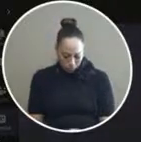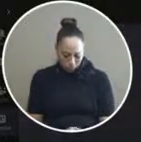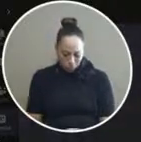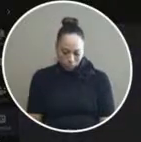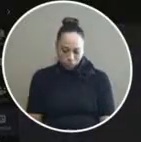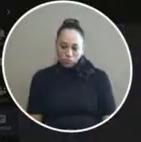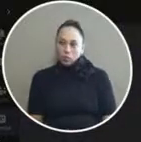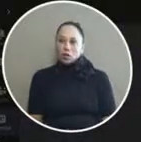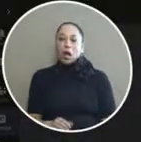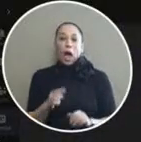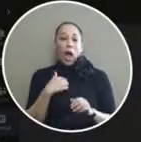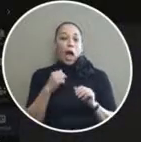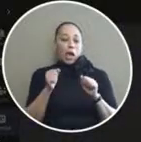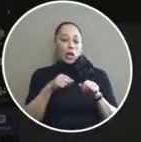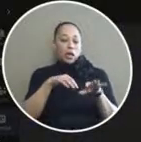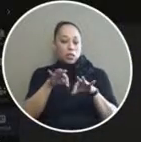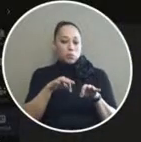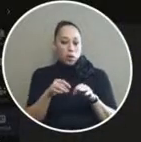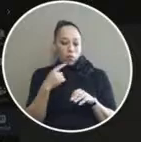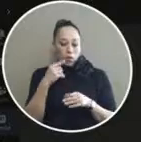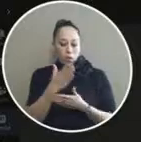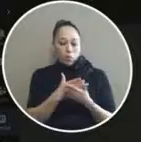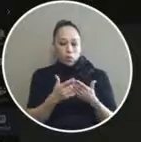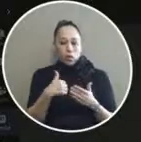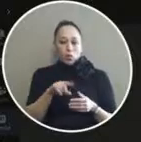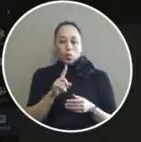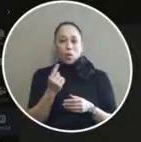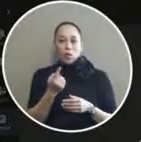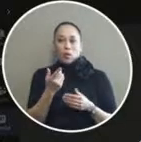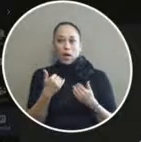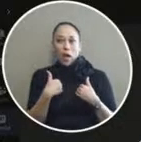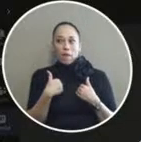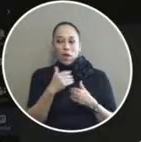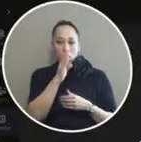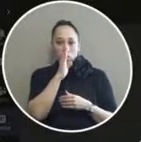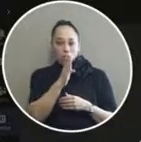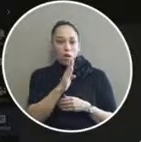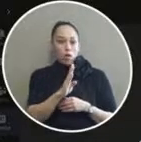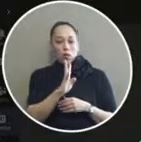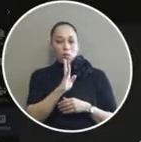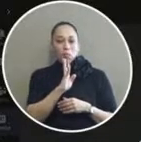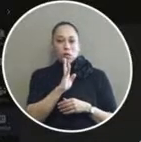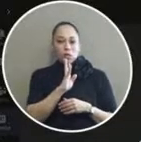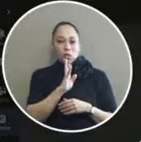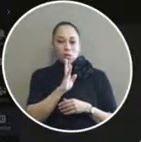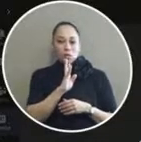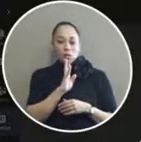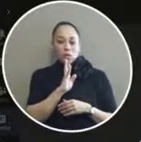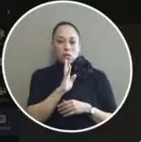Well, I can respond to one portion of it. You know, we've had direct conversations.